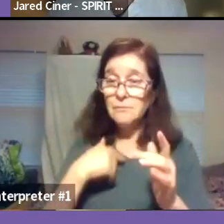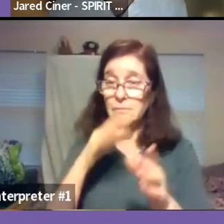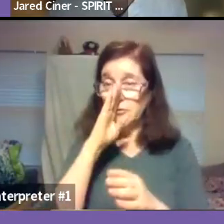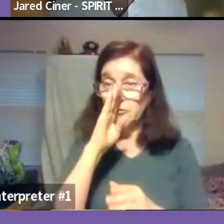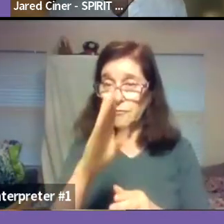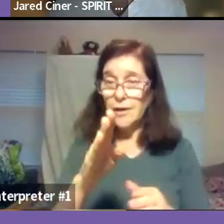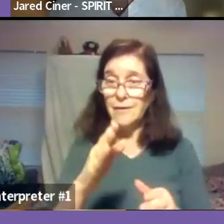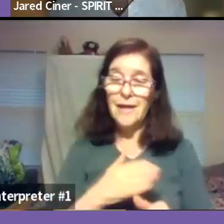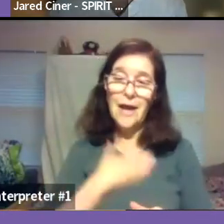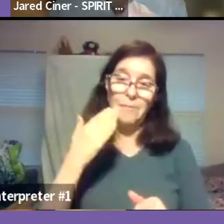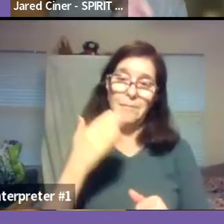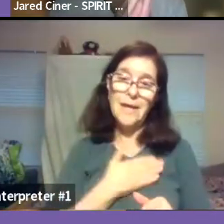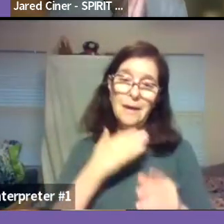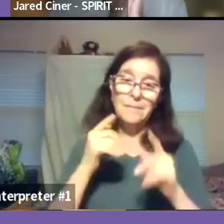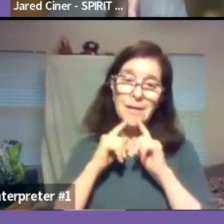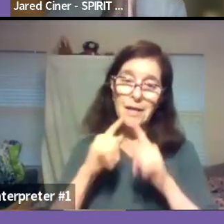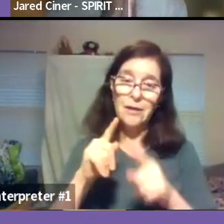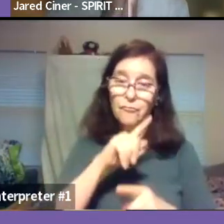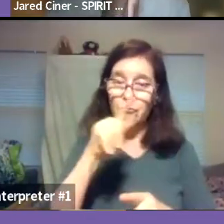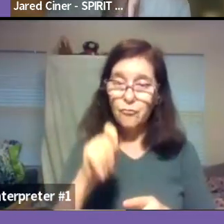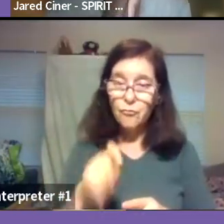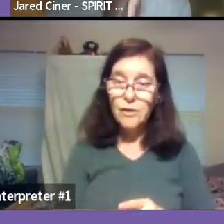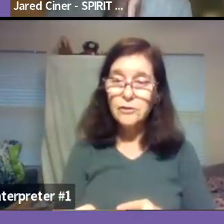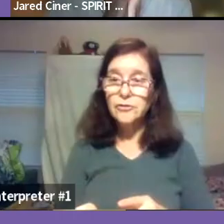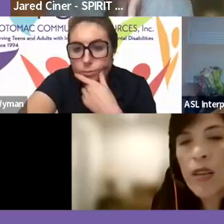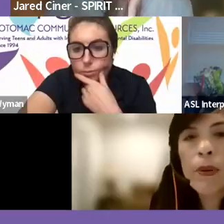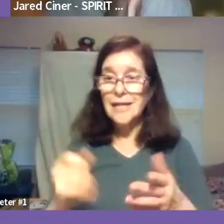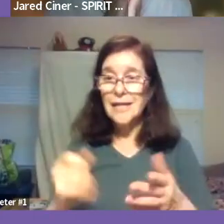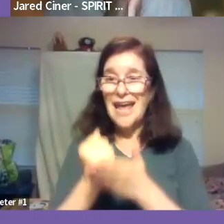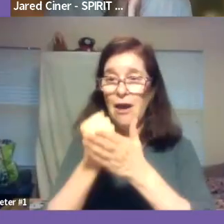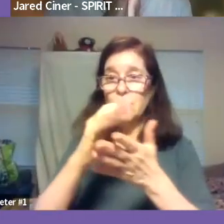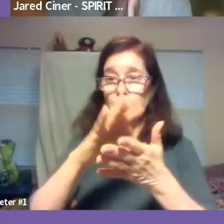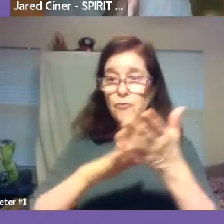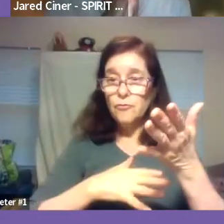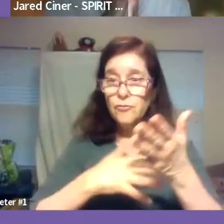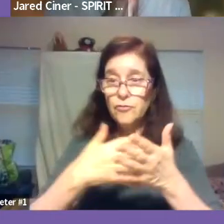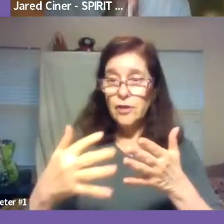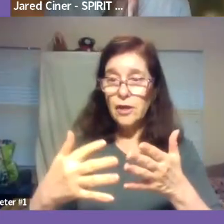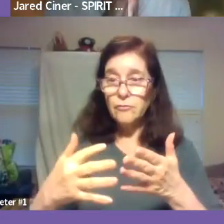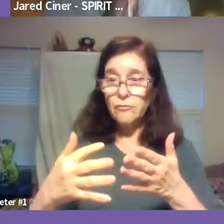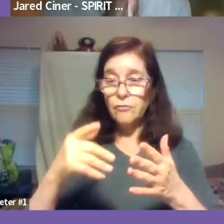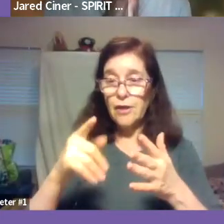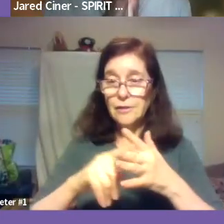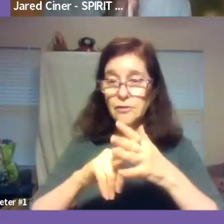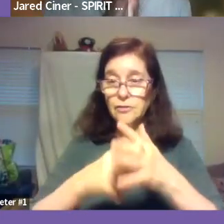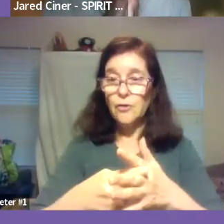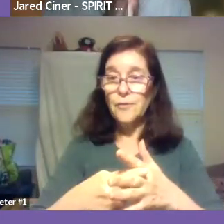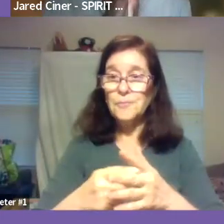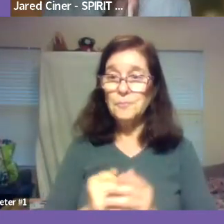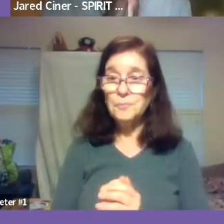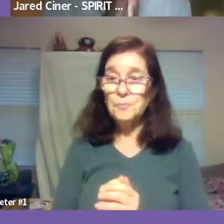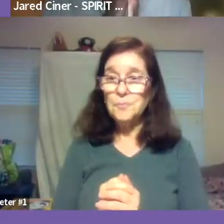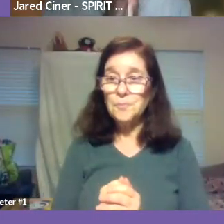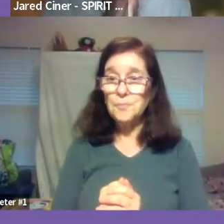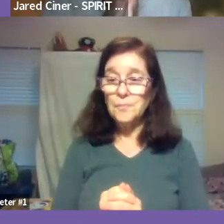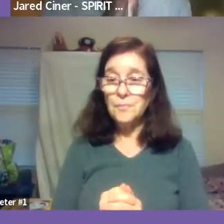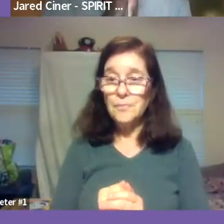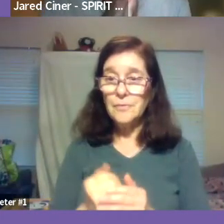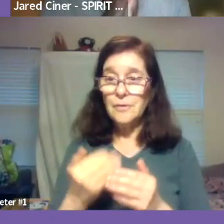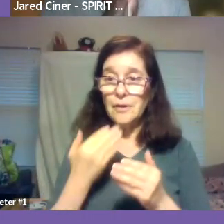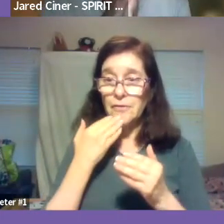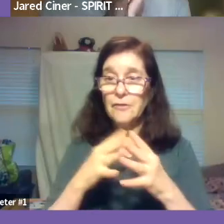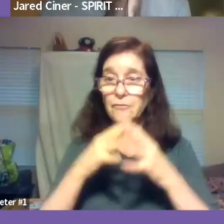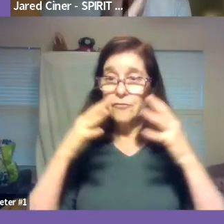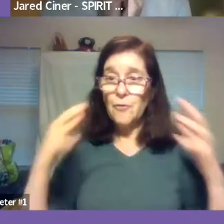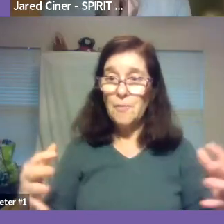to answer any questions you have and help you schedule that complimentary Spirit Start. So thank you Sure. so much.